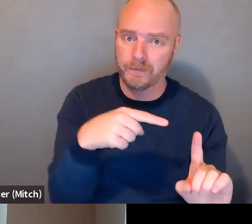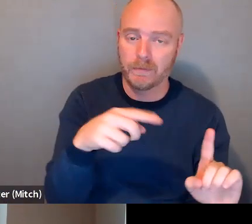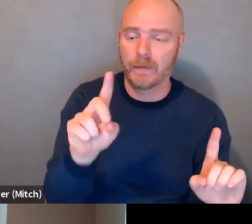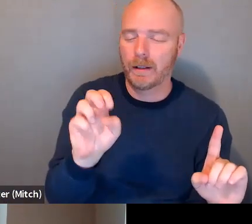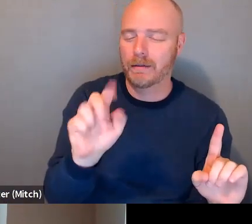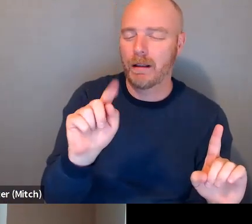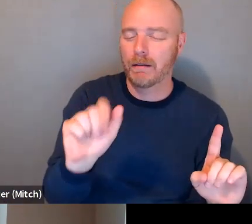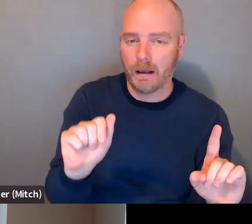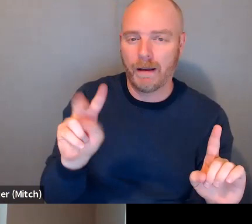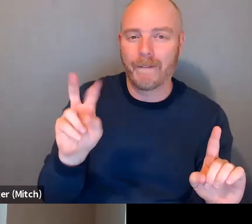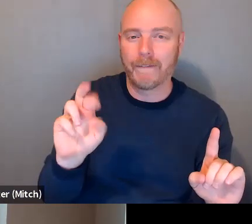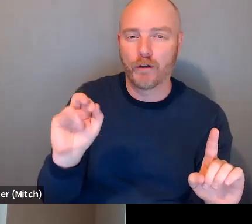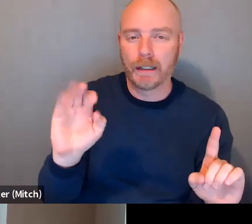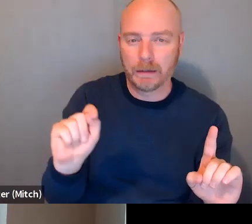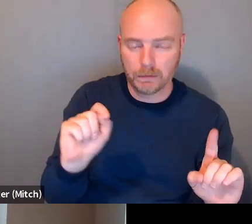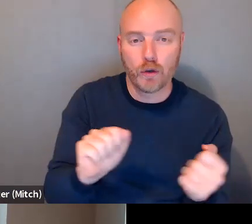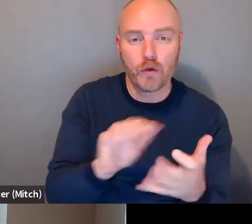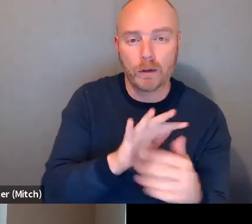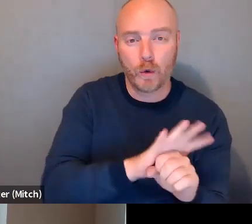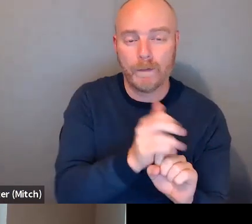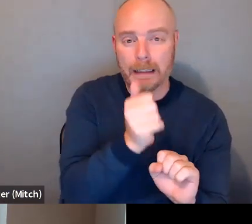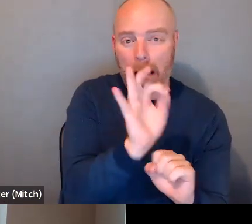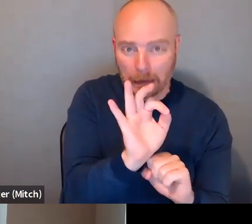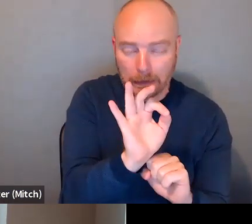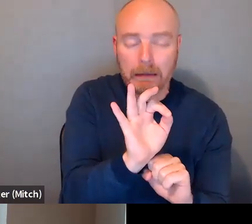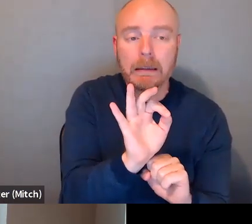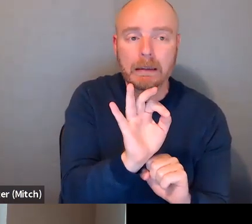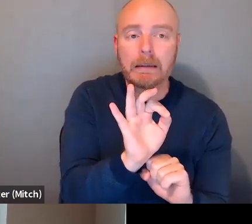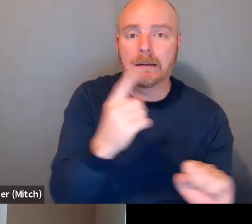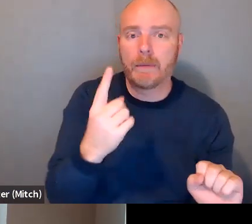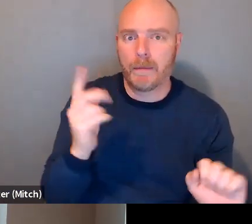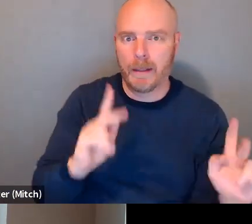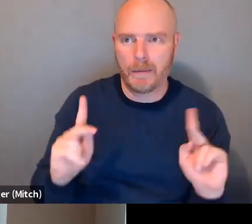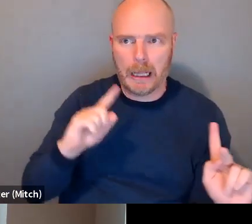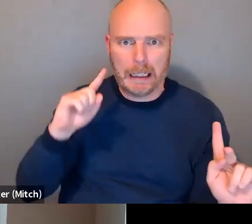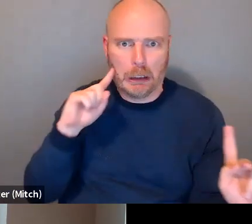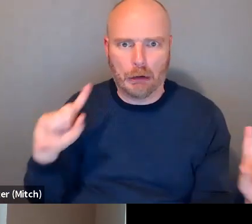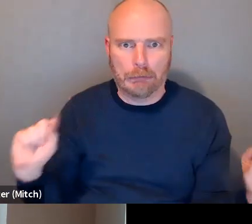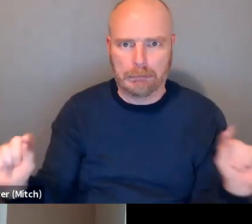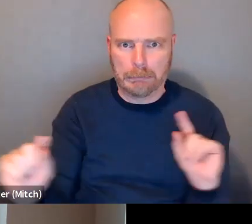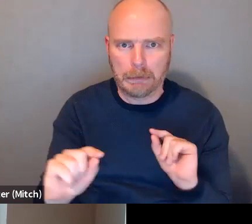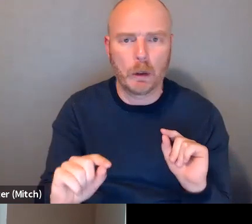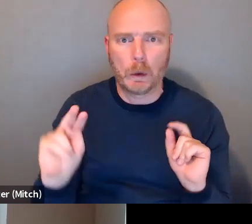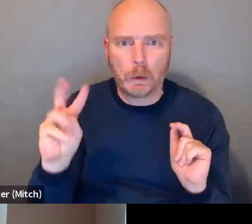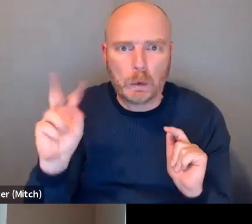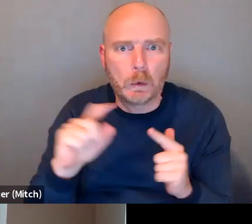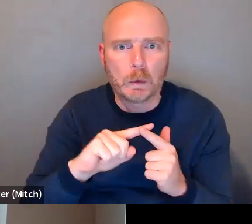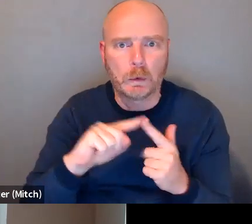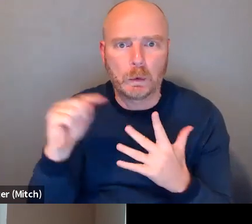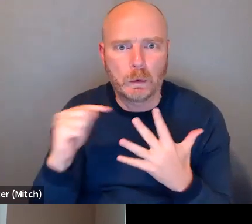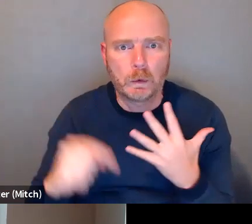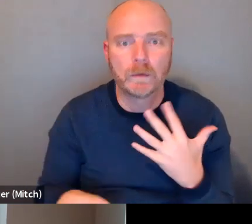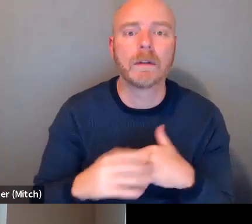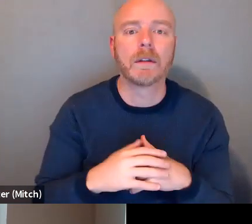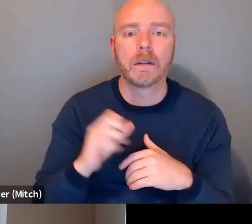variant of the virus that causes COVID-19. It's something I think people are hearing about a lot in the news.